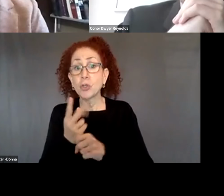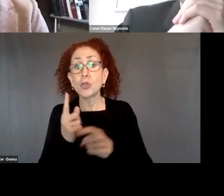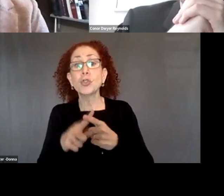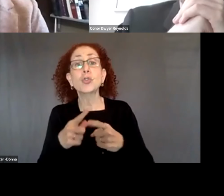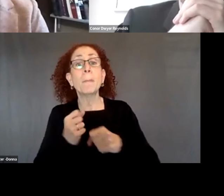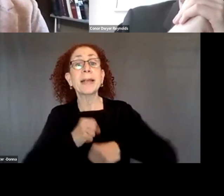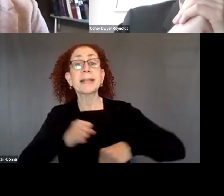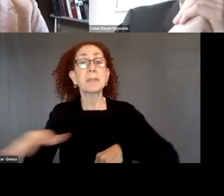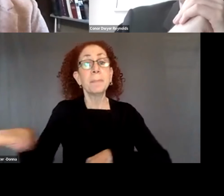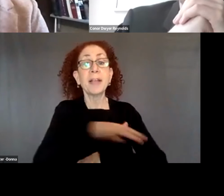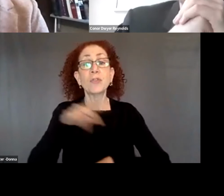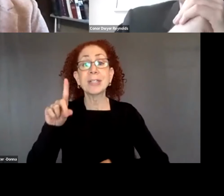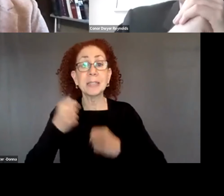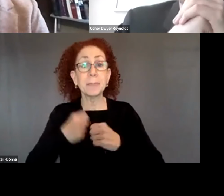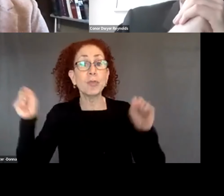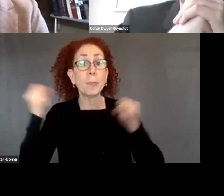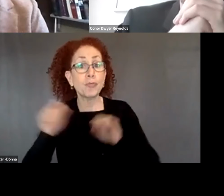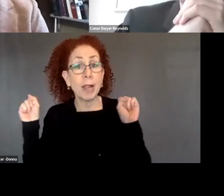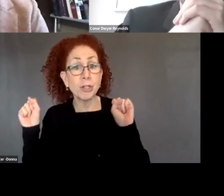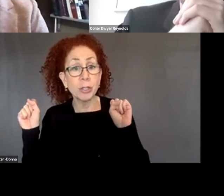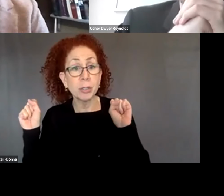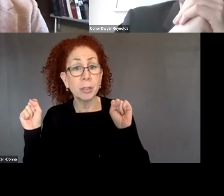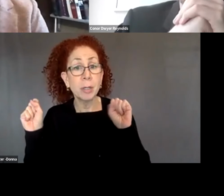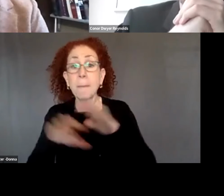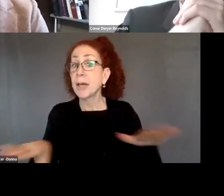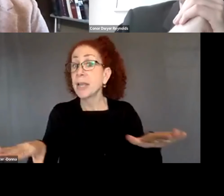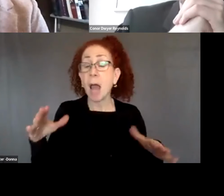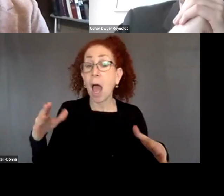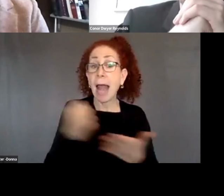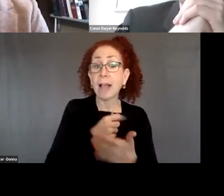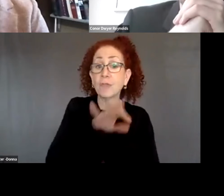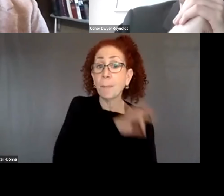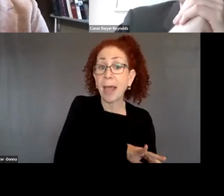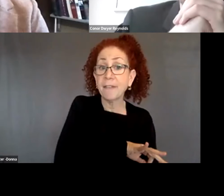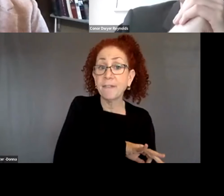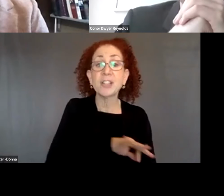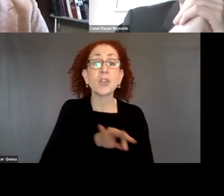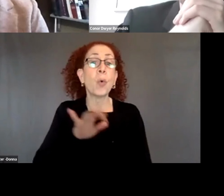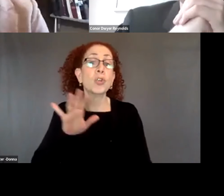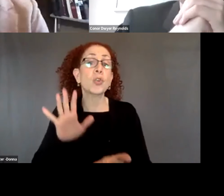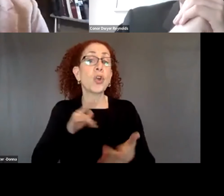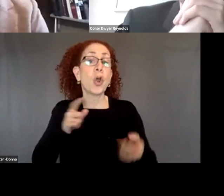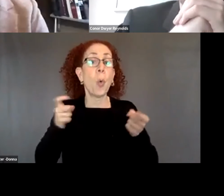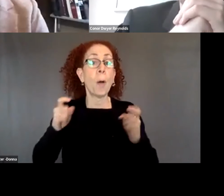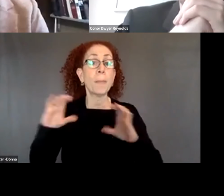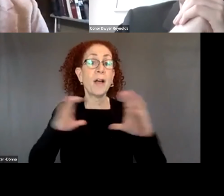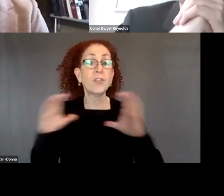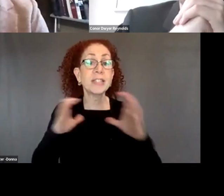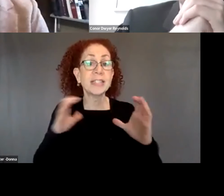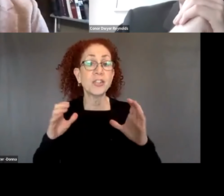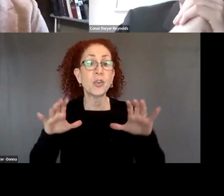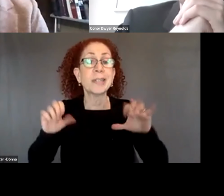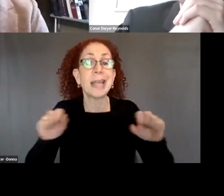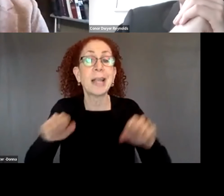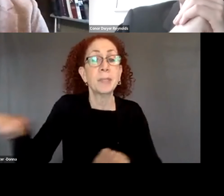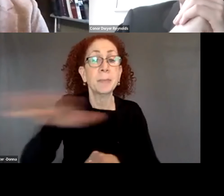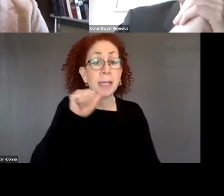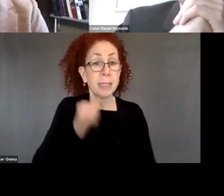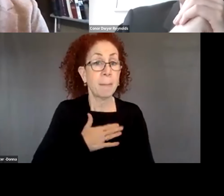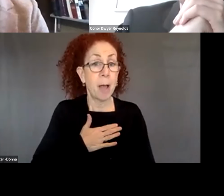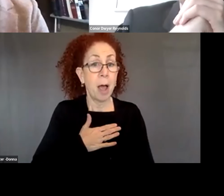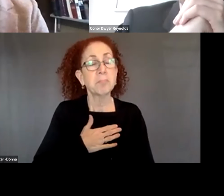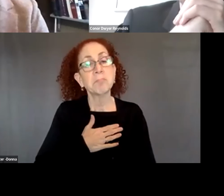disability liberation, but not to claim benefits or to co-opt conversations or to take up space that is not mine.